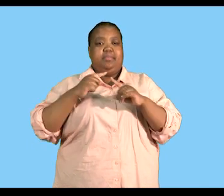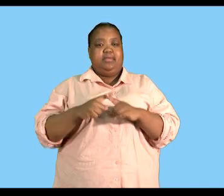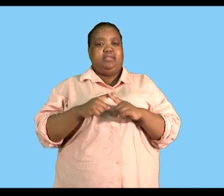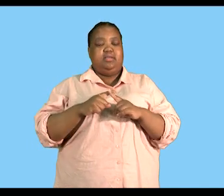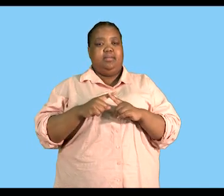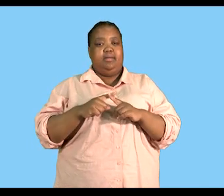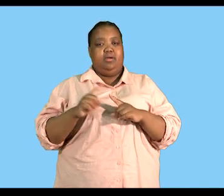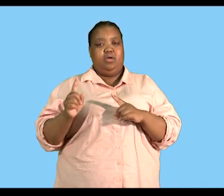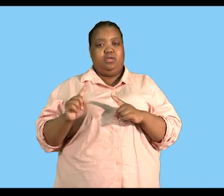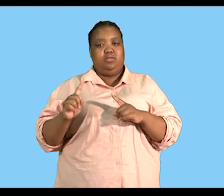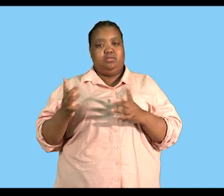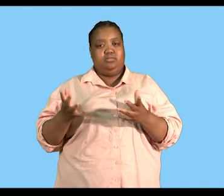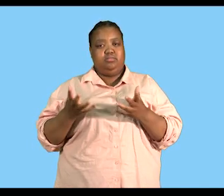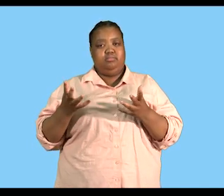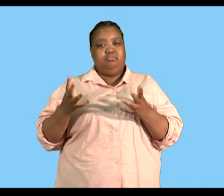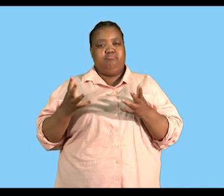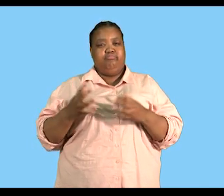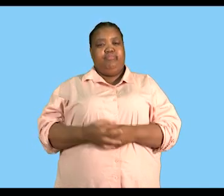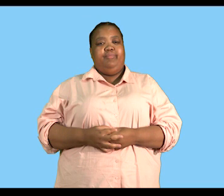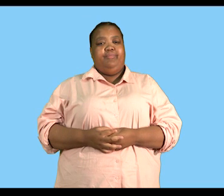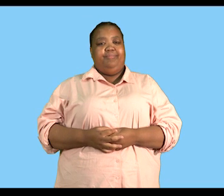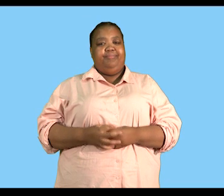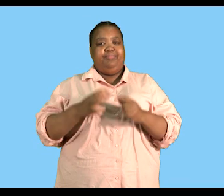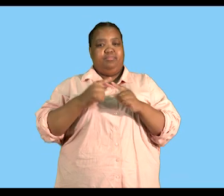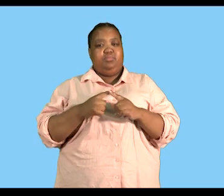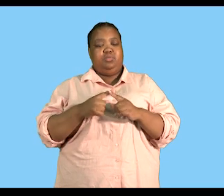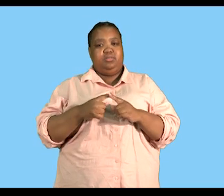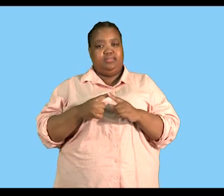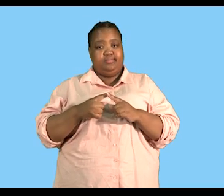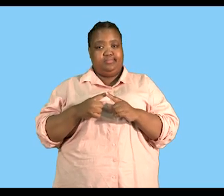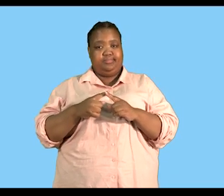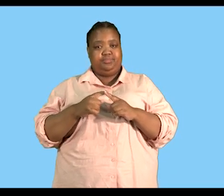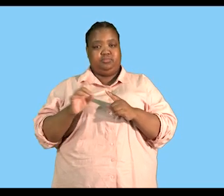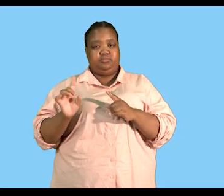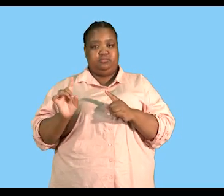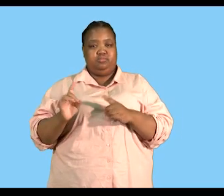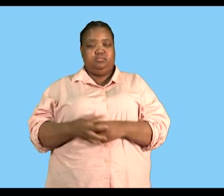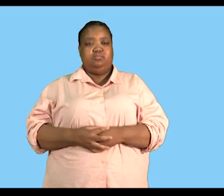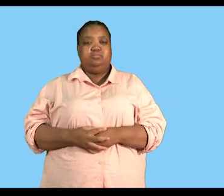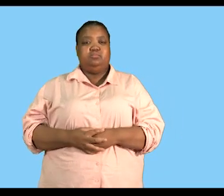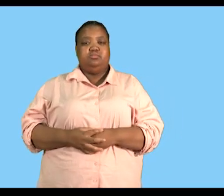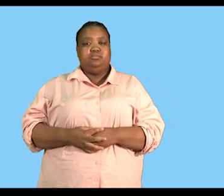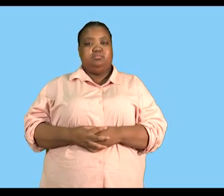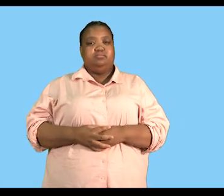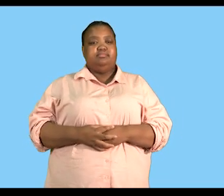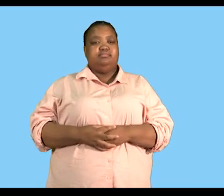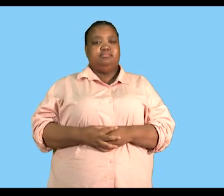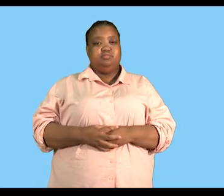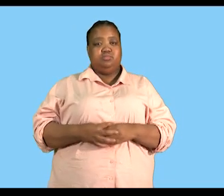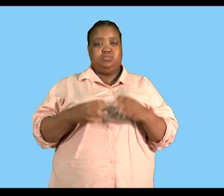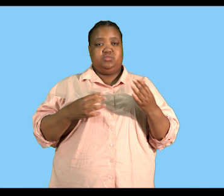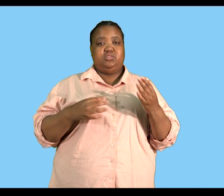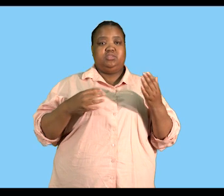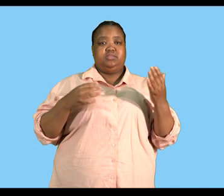multiply by or part thereof. So now when we look at the value of C, it appears on